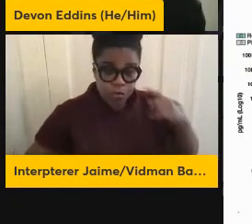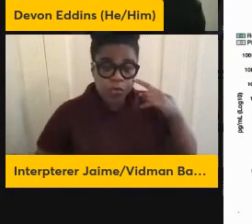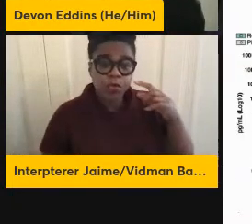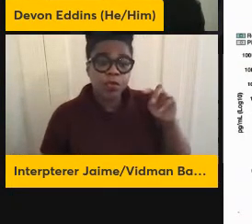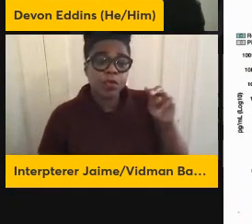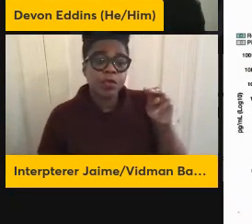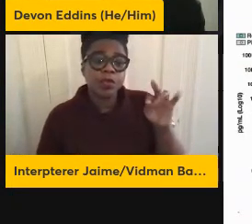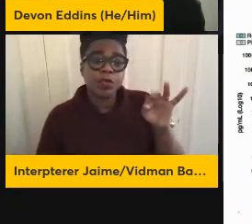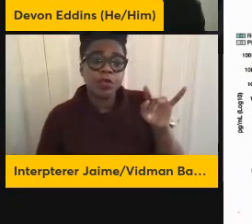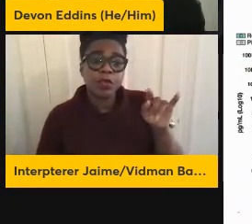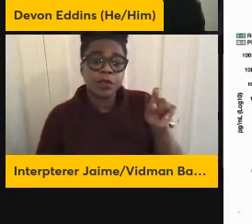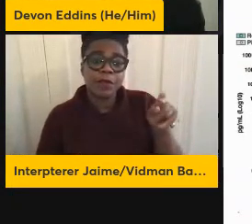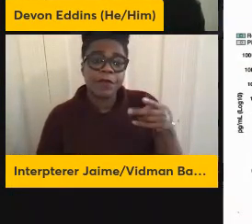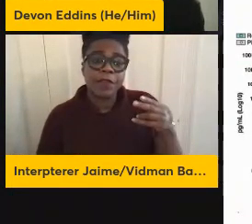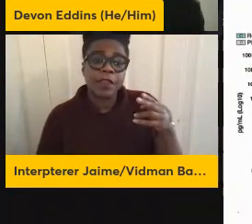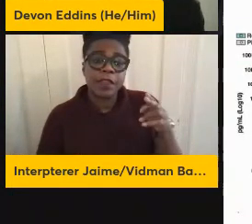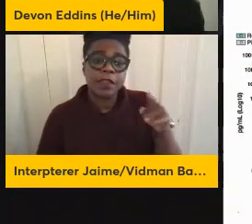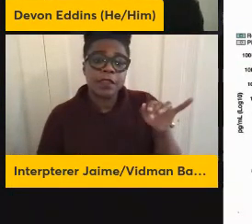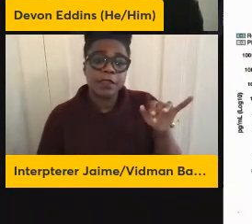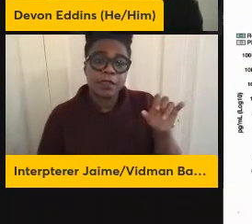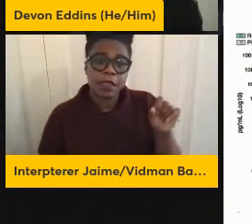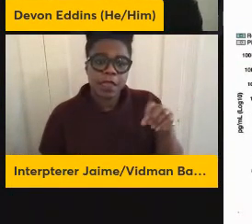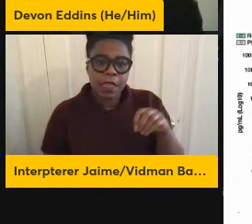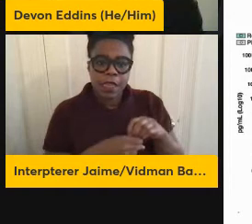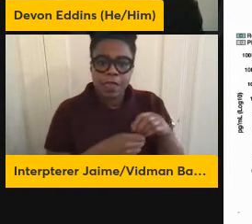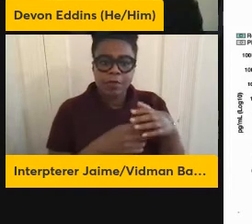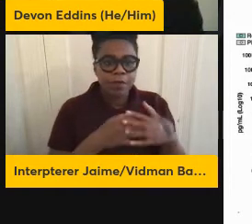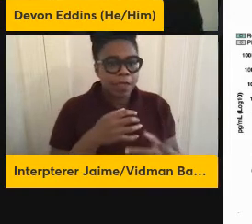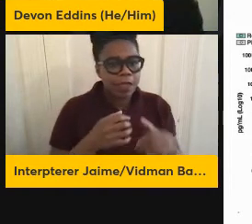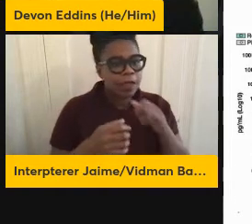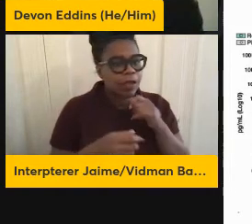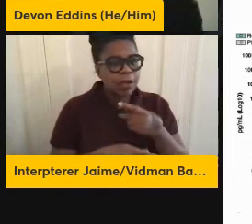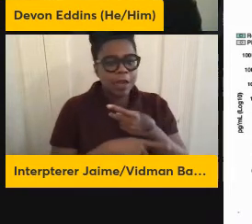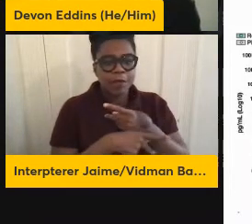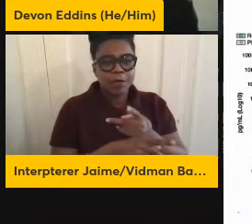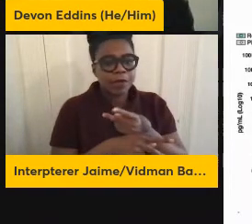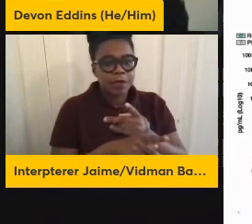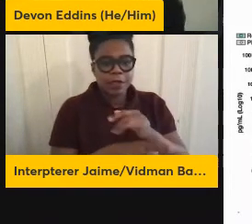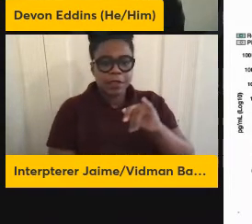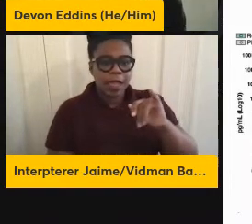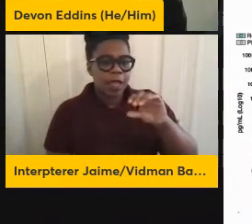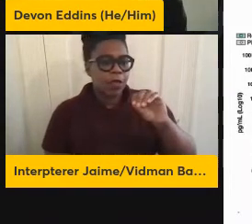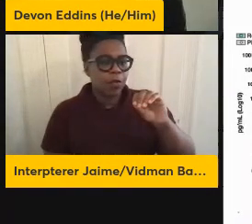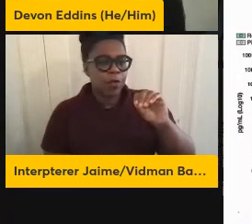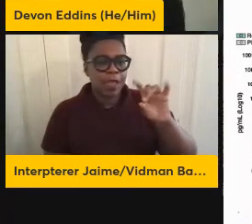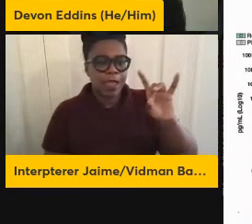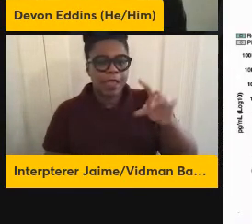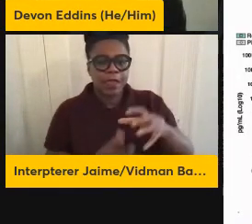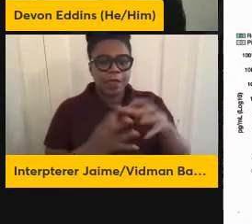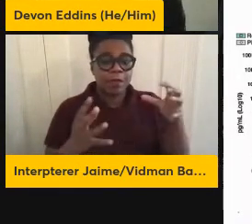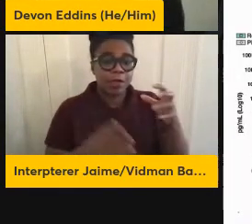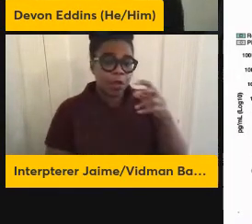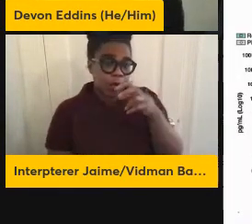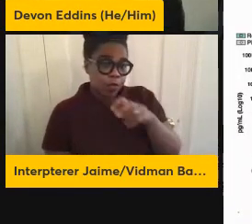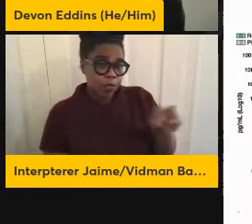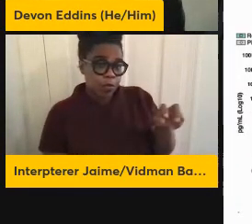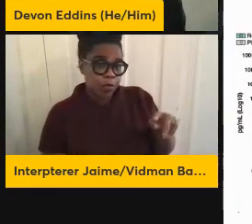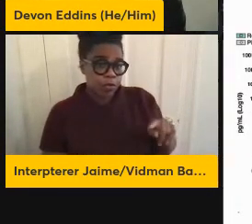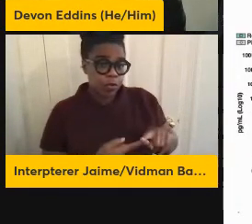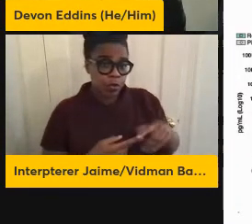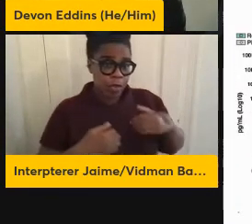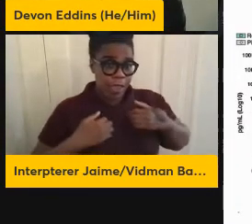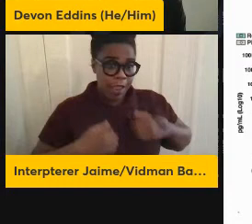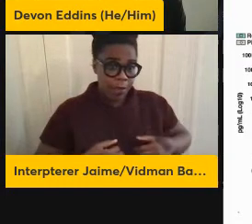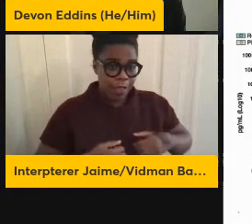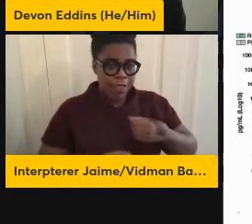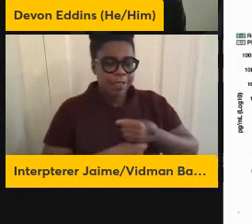can see that neutrophils in the blood aren't producing very much IL-8, but however, when they're recruited to the airway, this